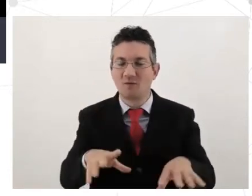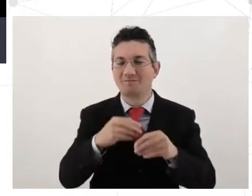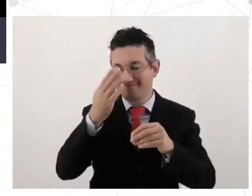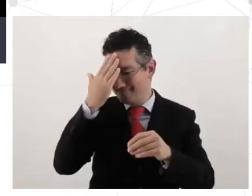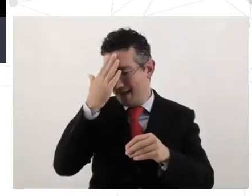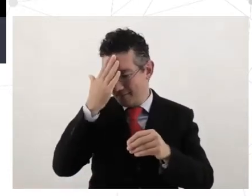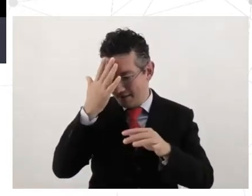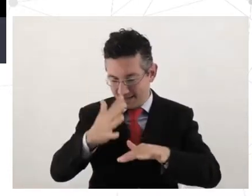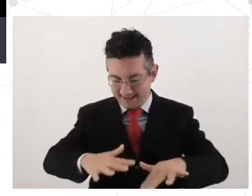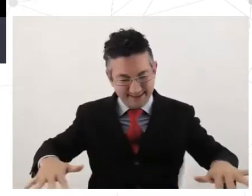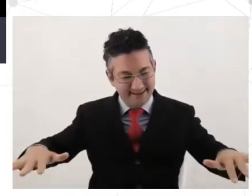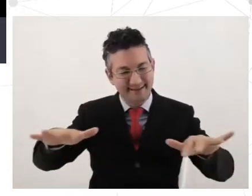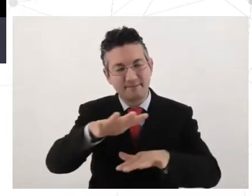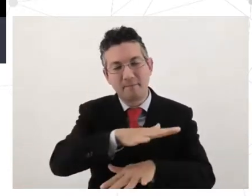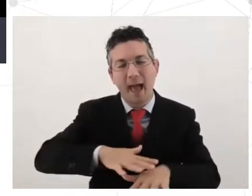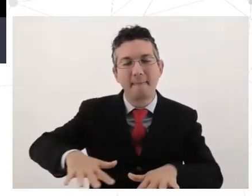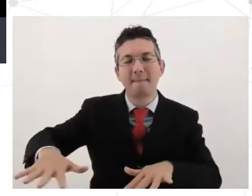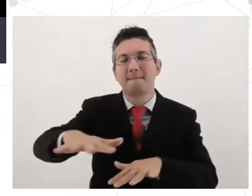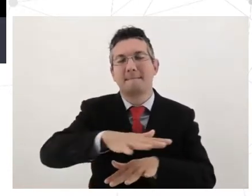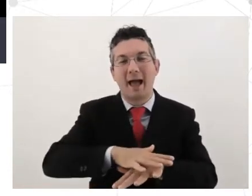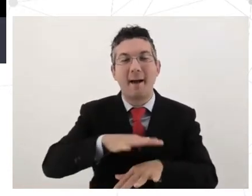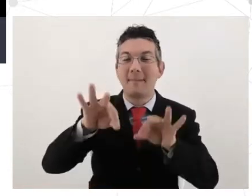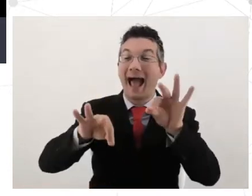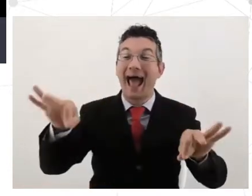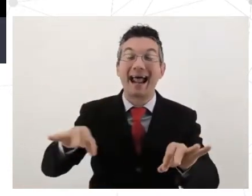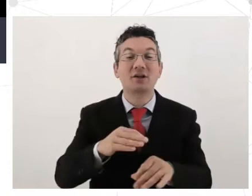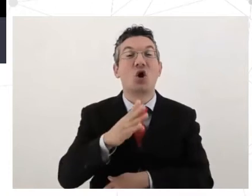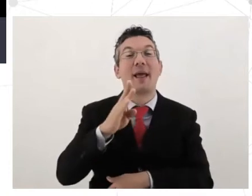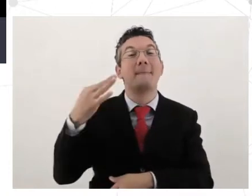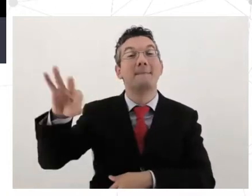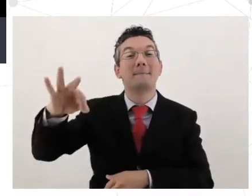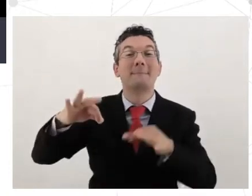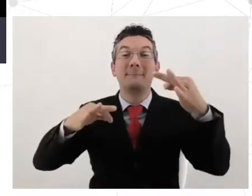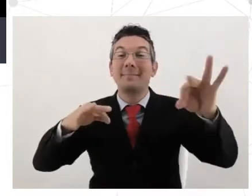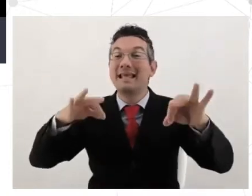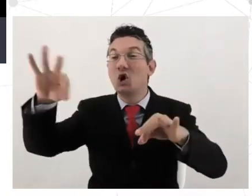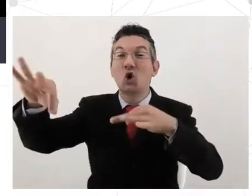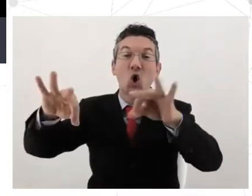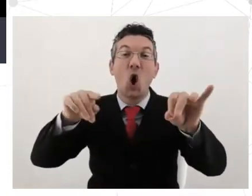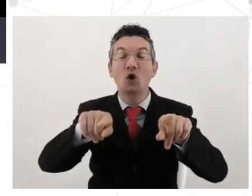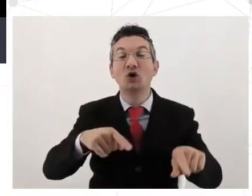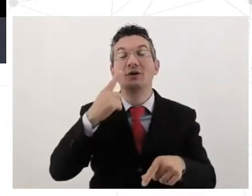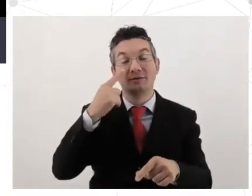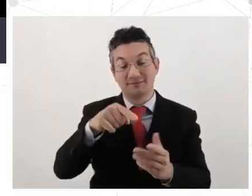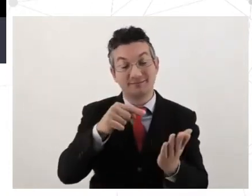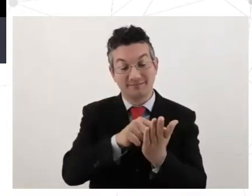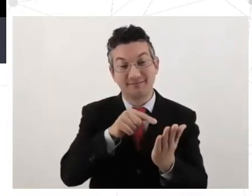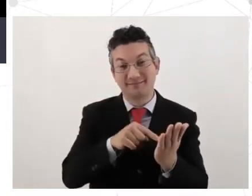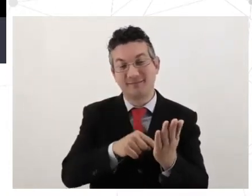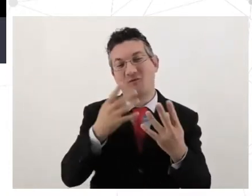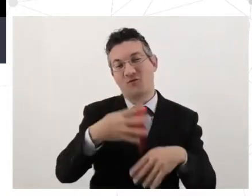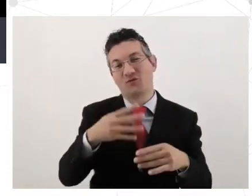that with the Ahead of Me button, which calls out points of interest in the direction that you're facing, it's an easy way to